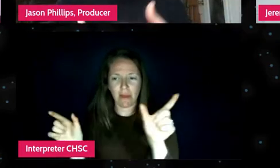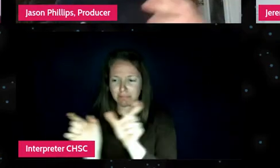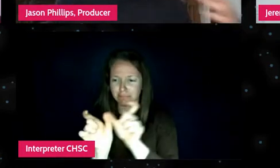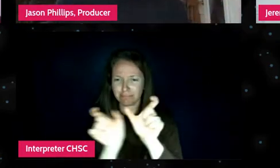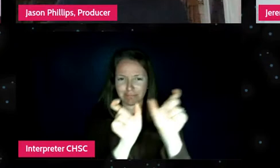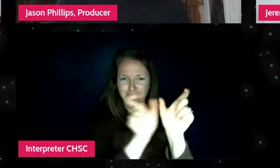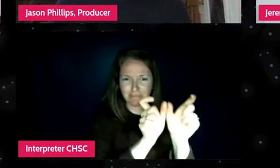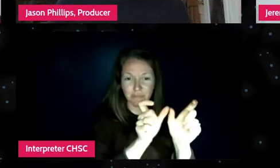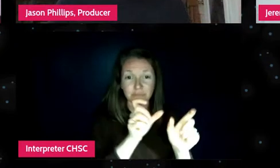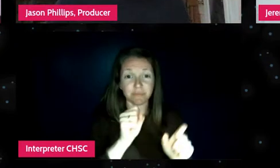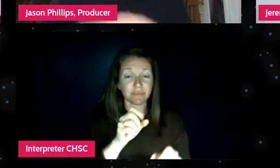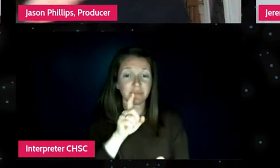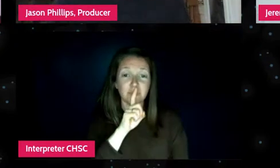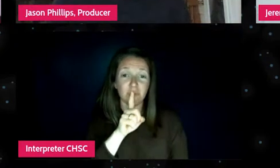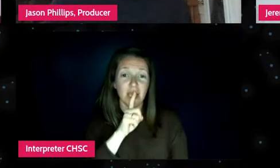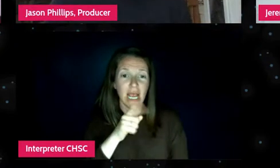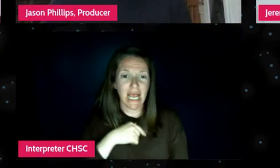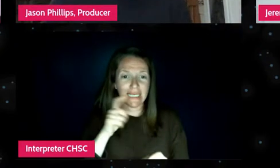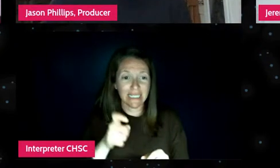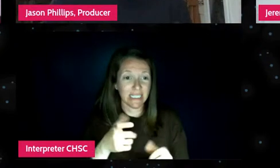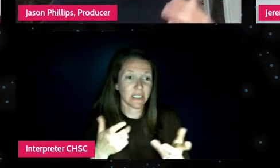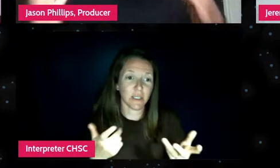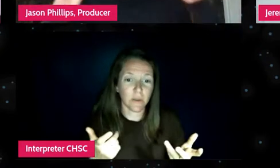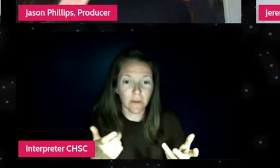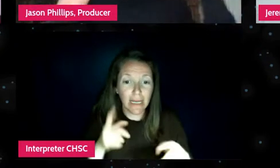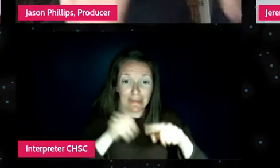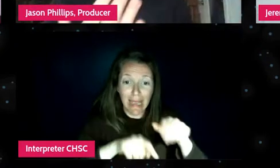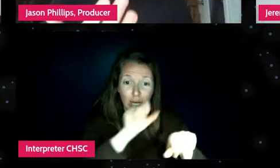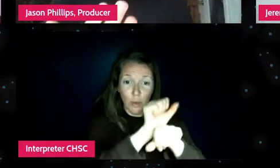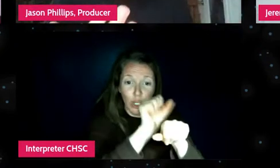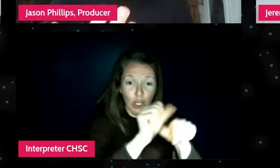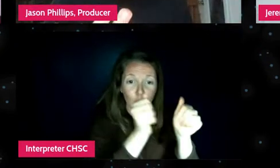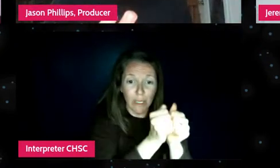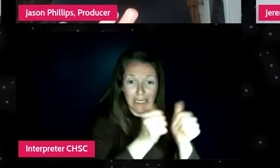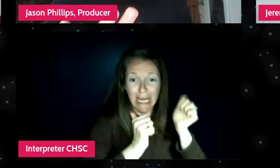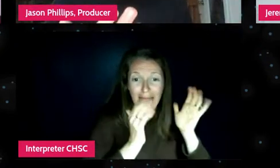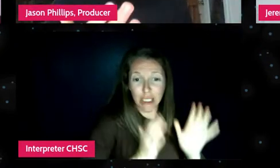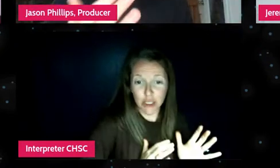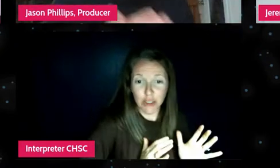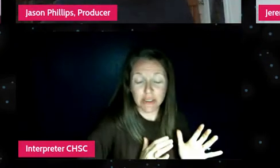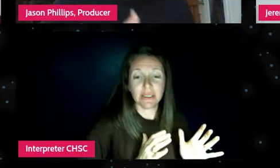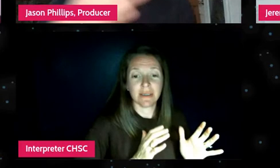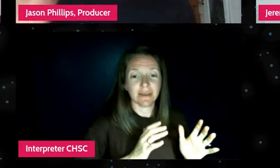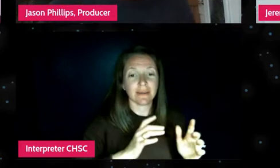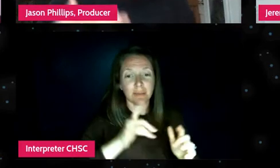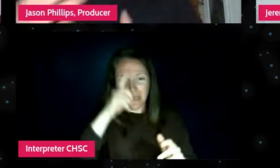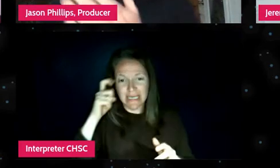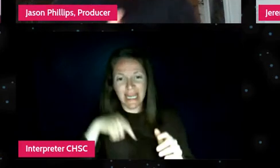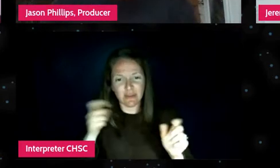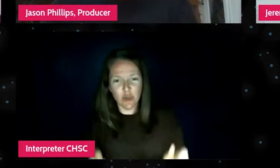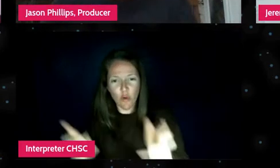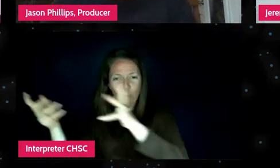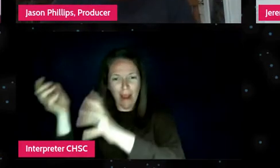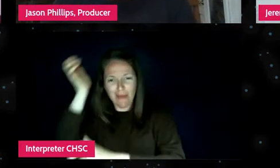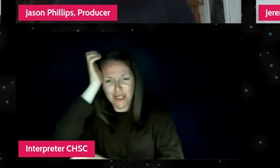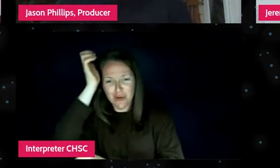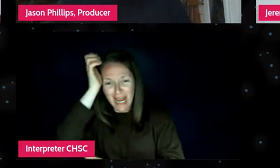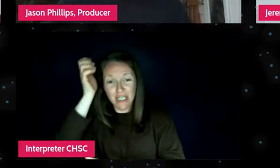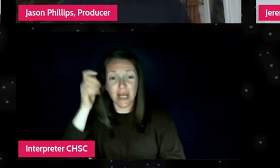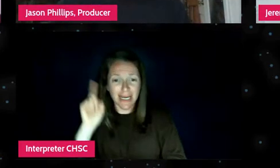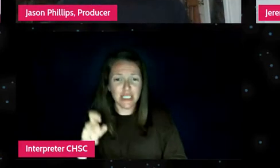did is it took me away from set, because I had to deal with the trash when I could have just thought about the trash beforehand and it wouldn't have had that repercussion